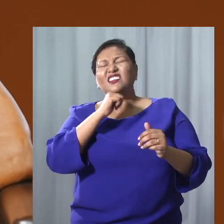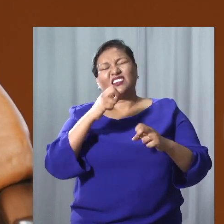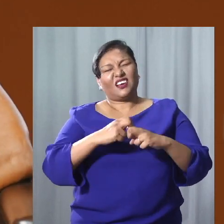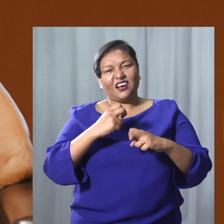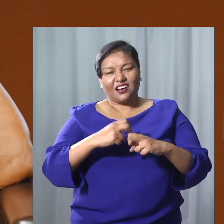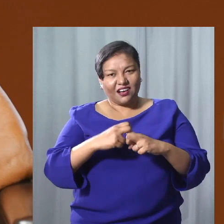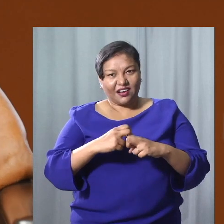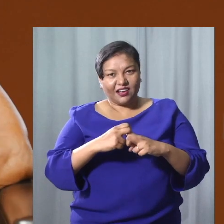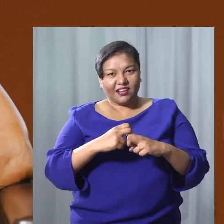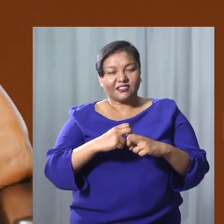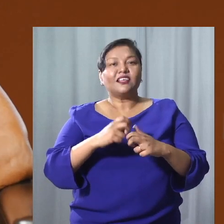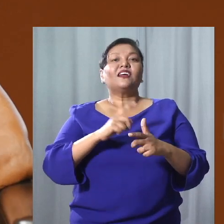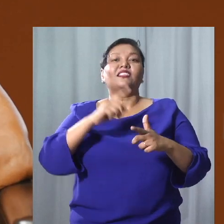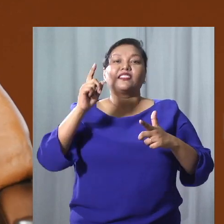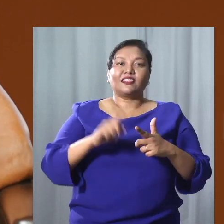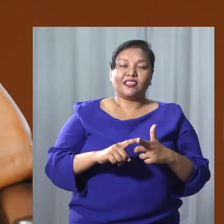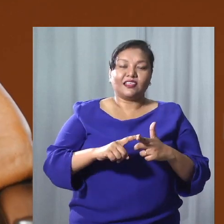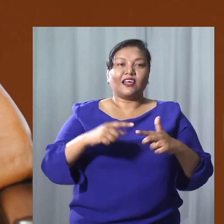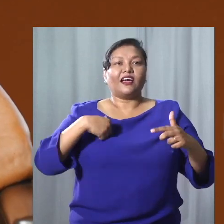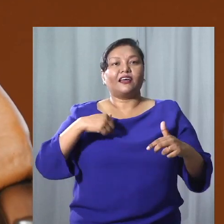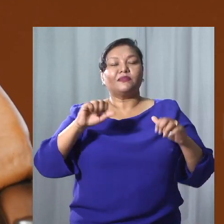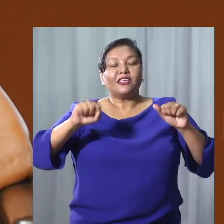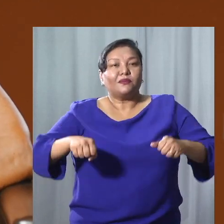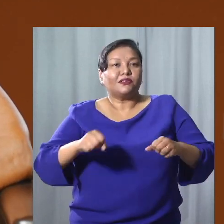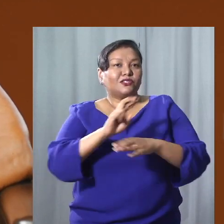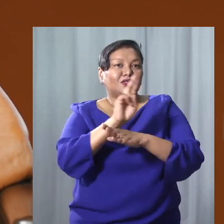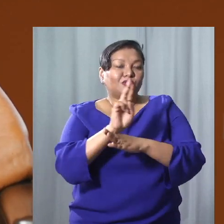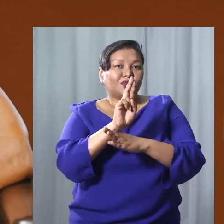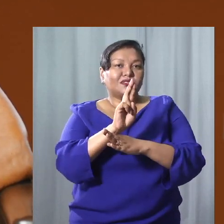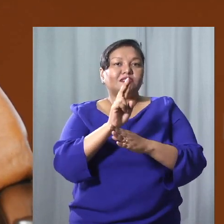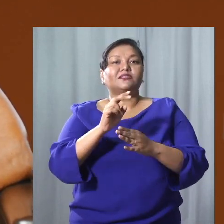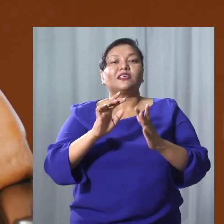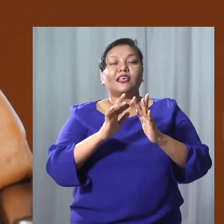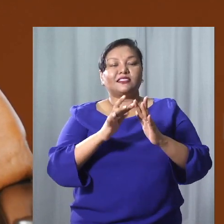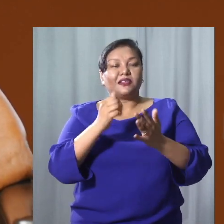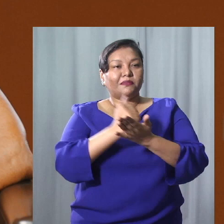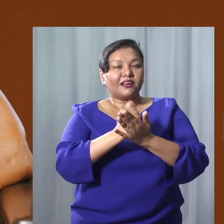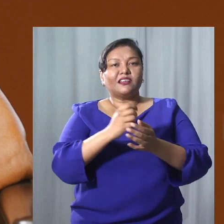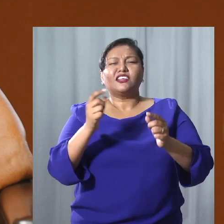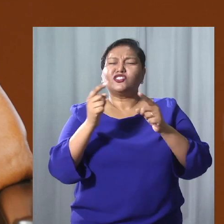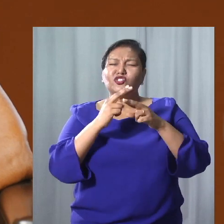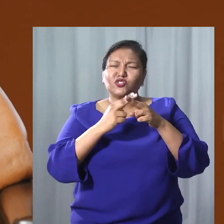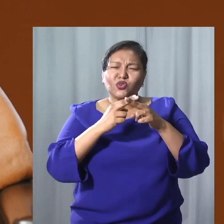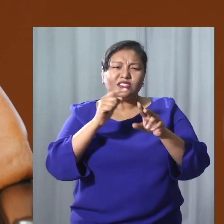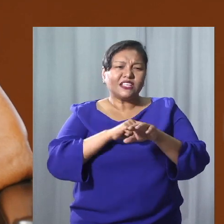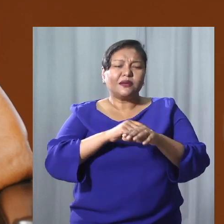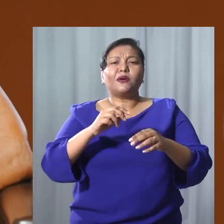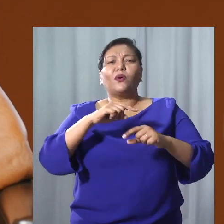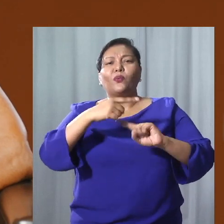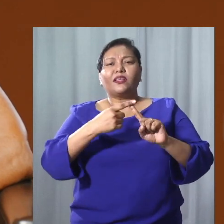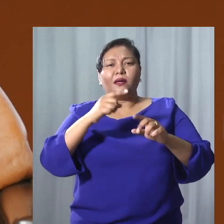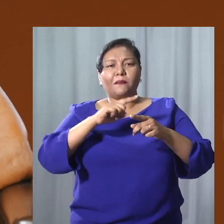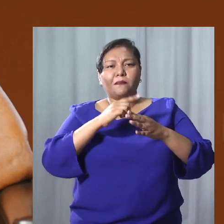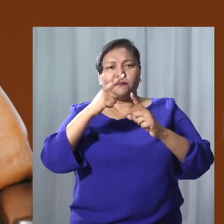in terms of my particular bank, I find I get through very well. In a matter of minutes, when month end comes,